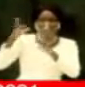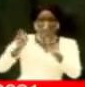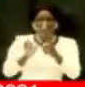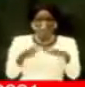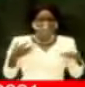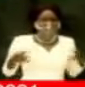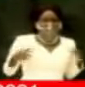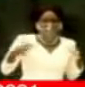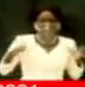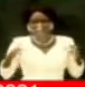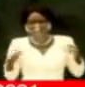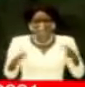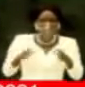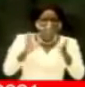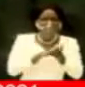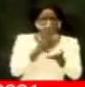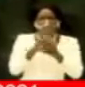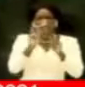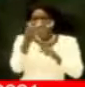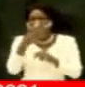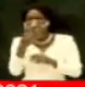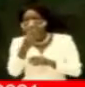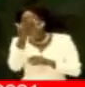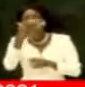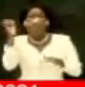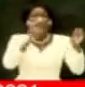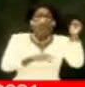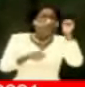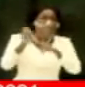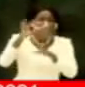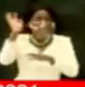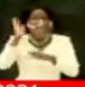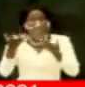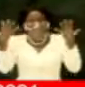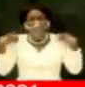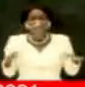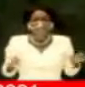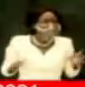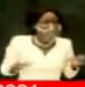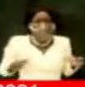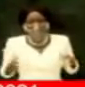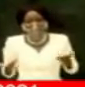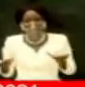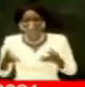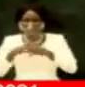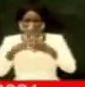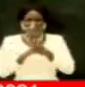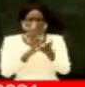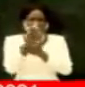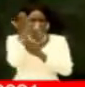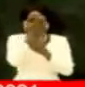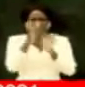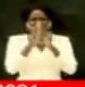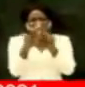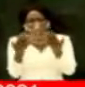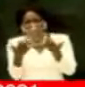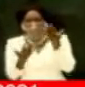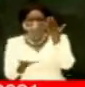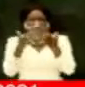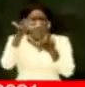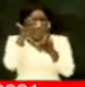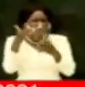there created by the negative propaganda which was taking place, especially in social media. So we are